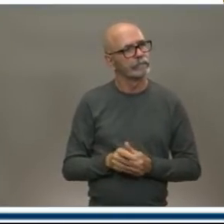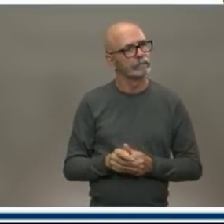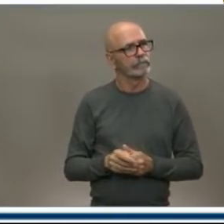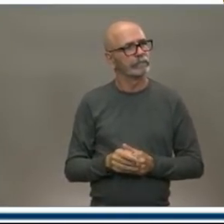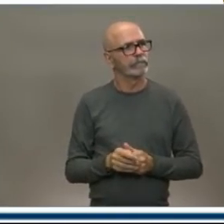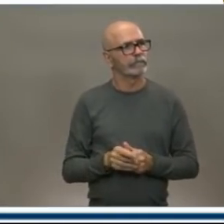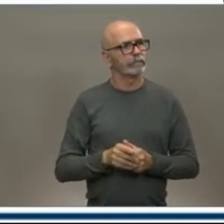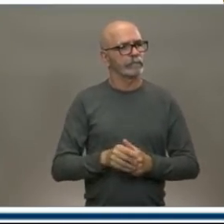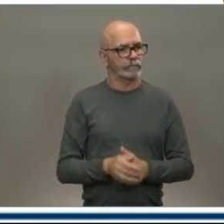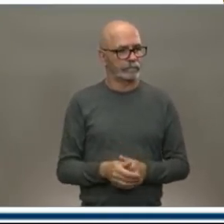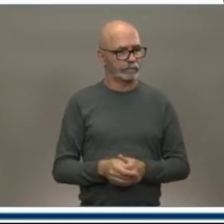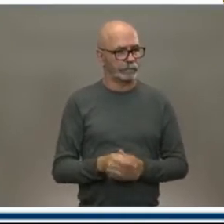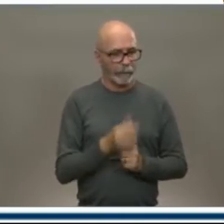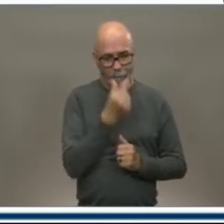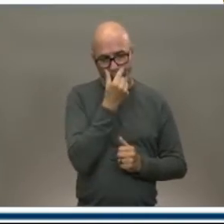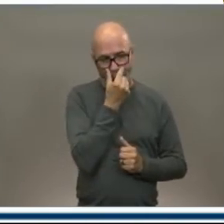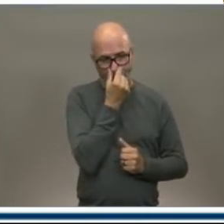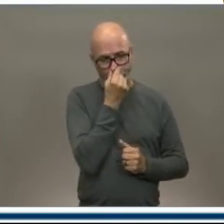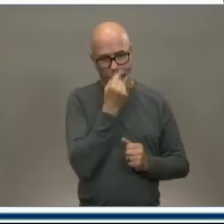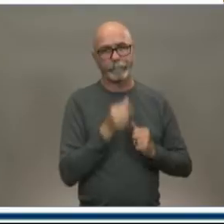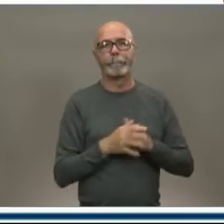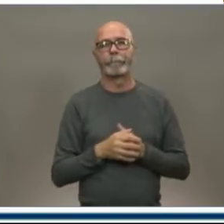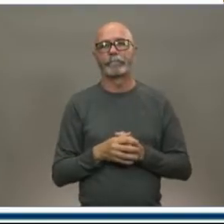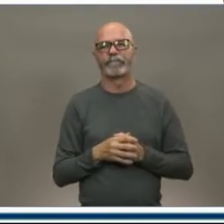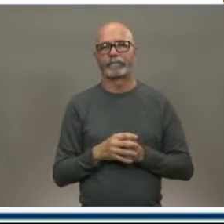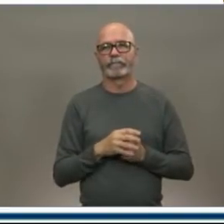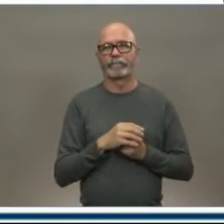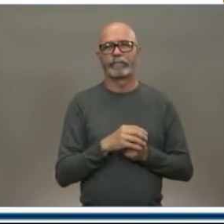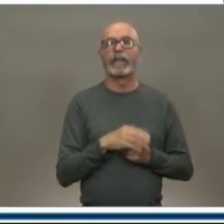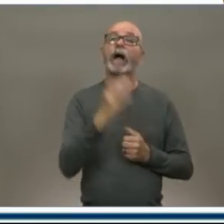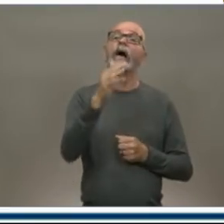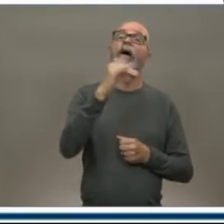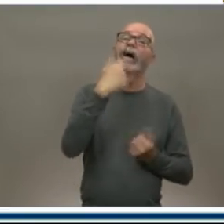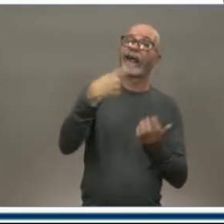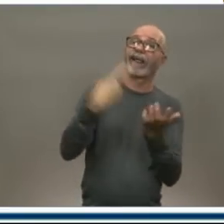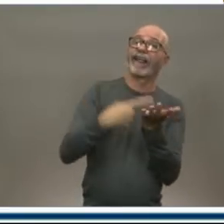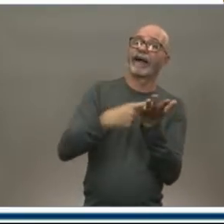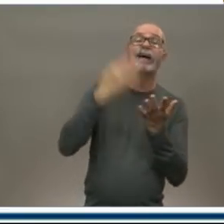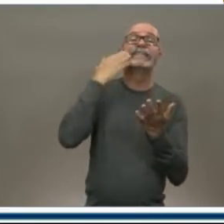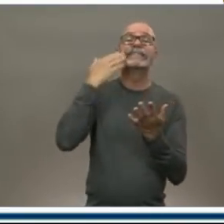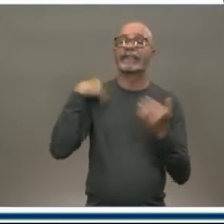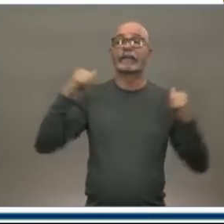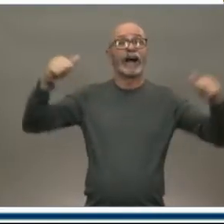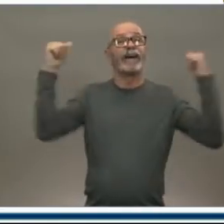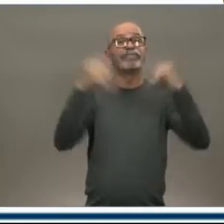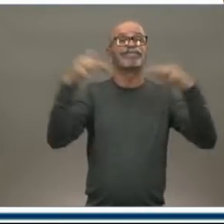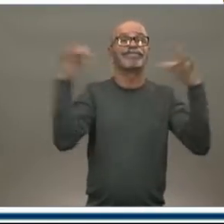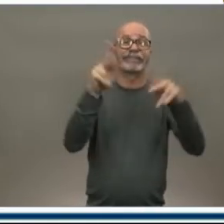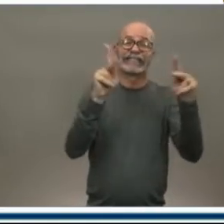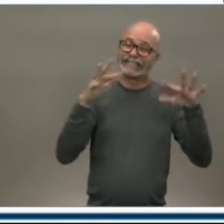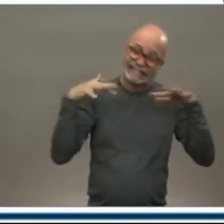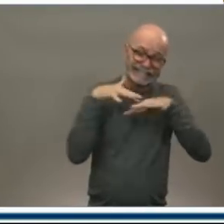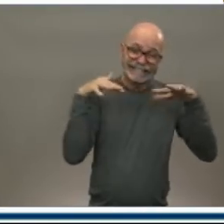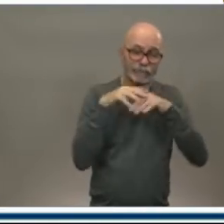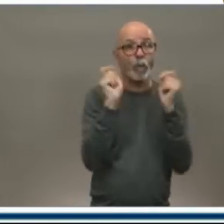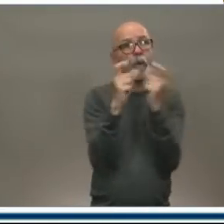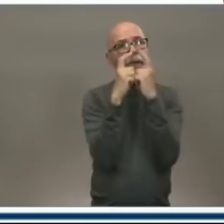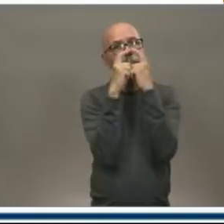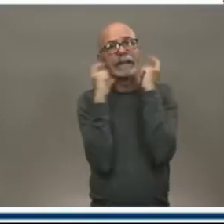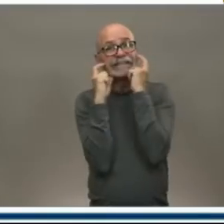and people not wearing masks, are Nova Scotians getting complacent with the restrictions regarding